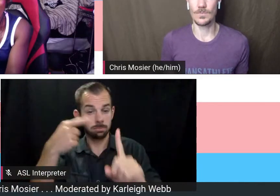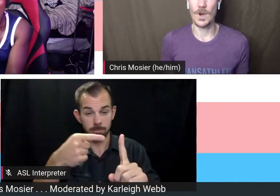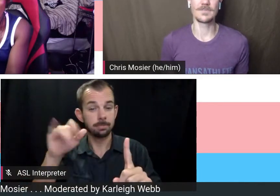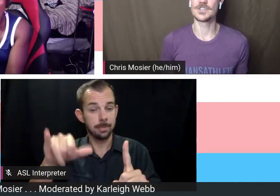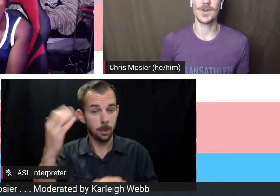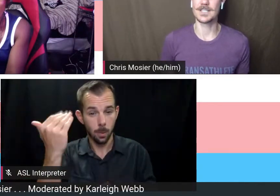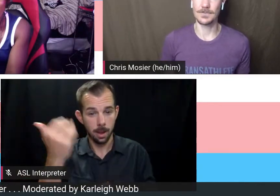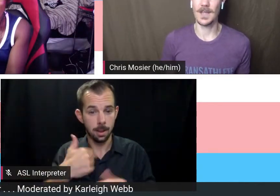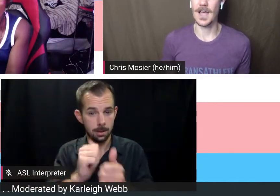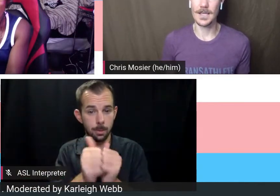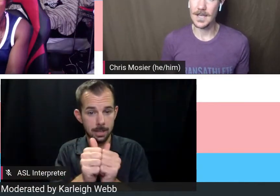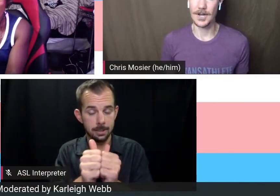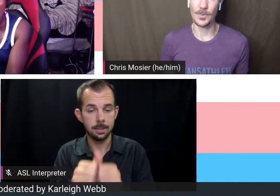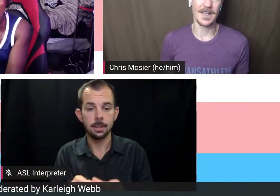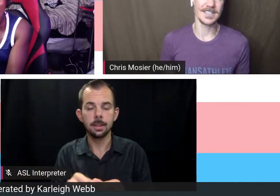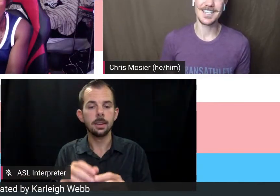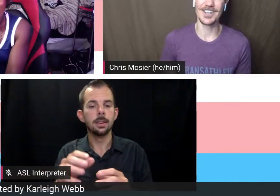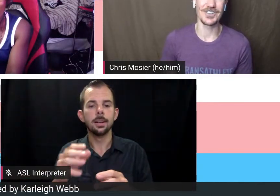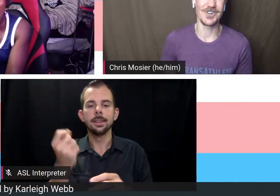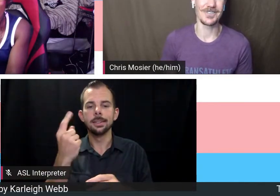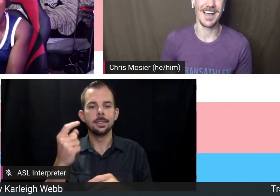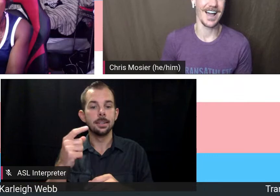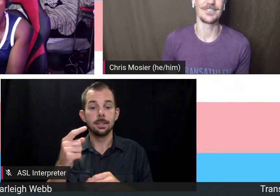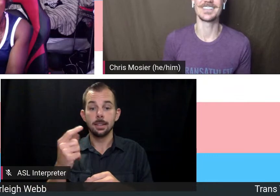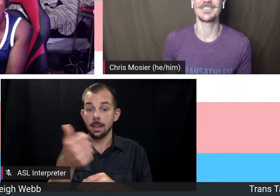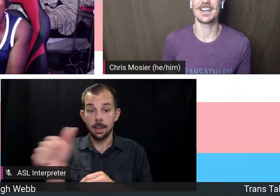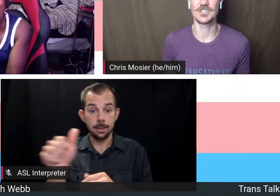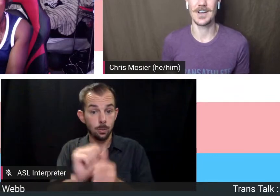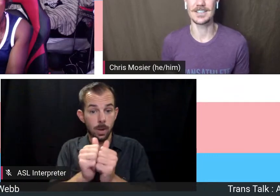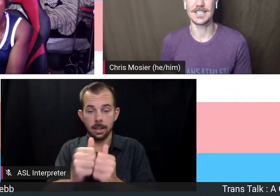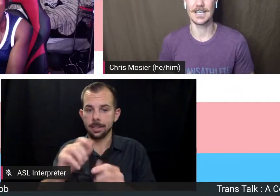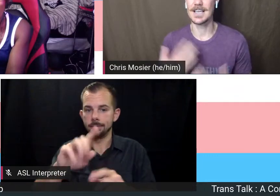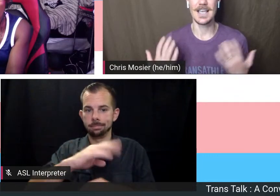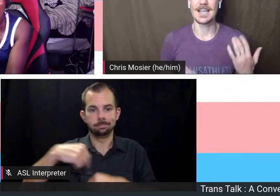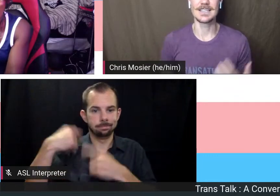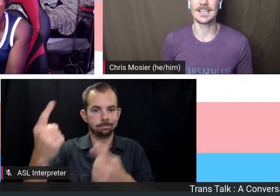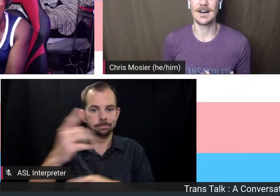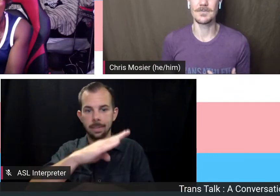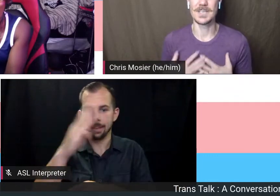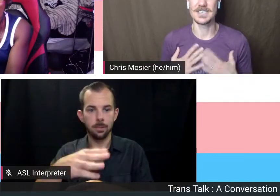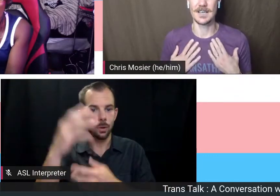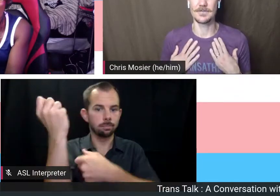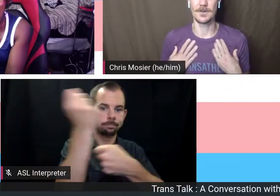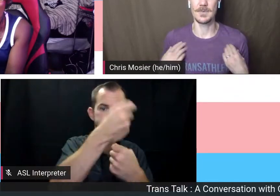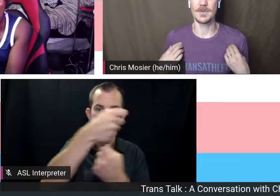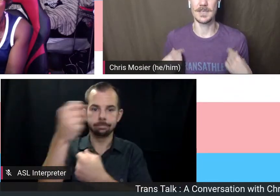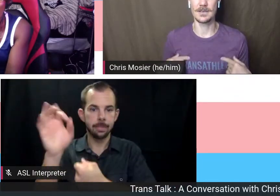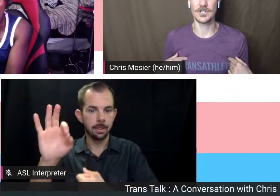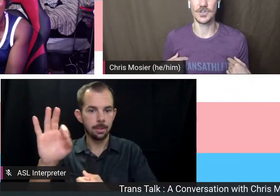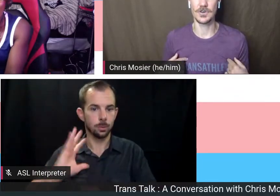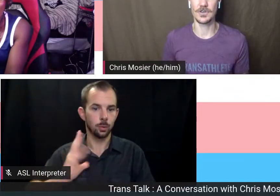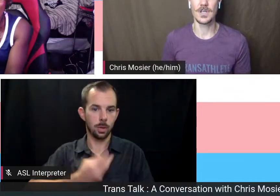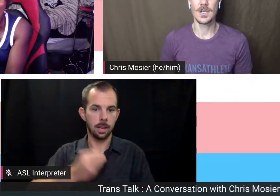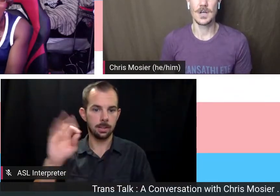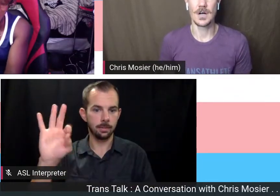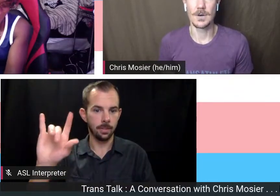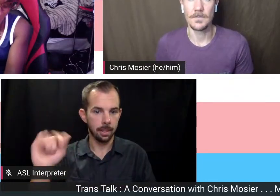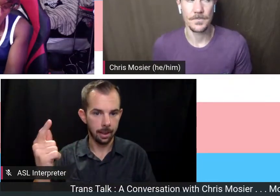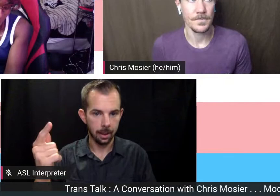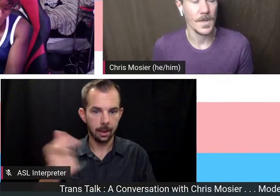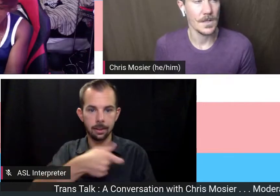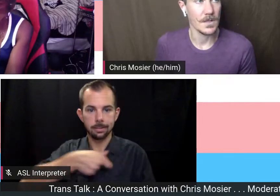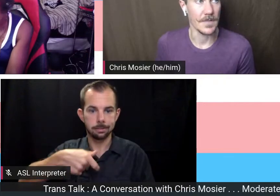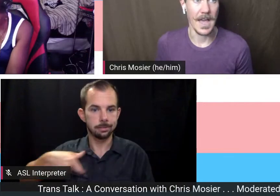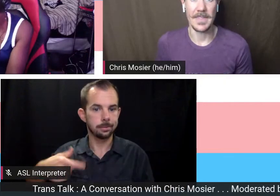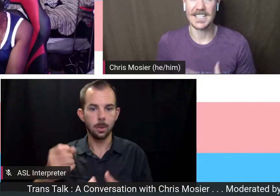never waved a trans flag at a race. I don't even think I've had a trans, like, anything on me aside from maybe a shirt.